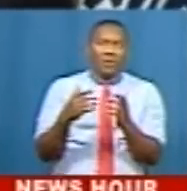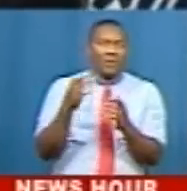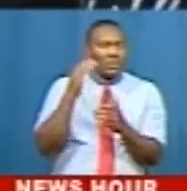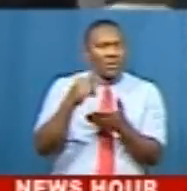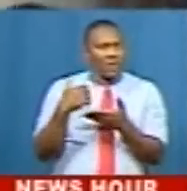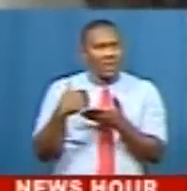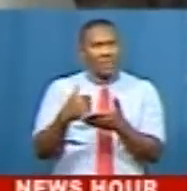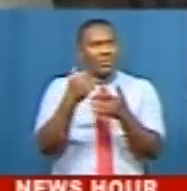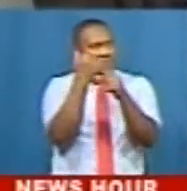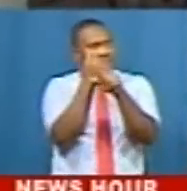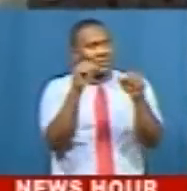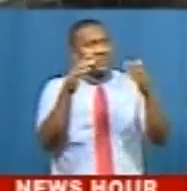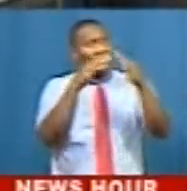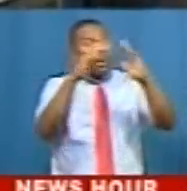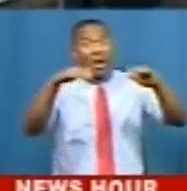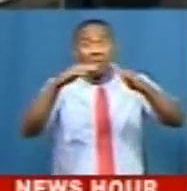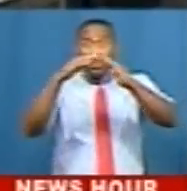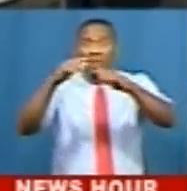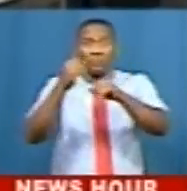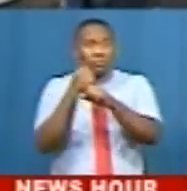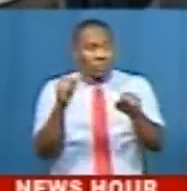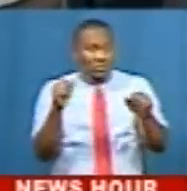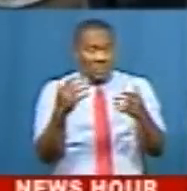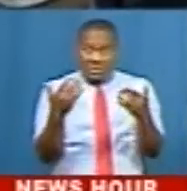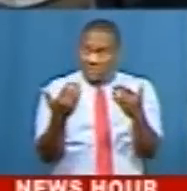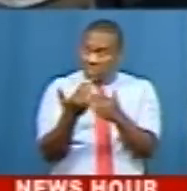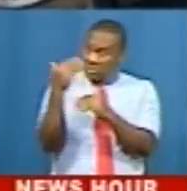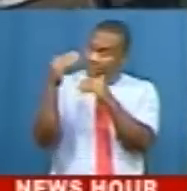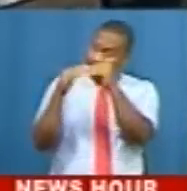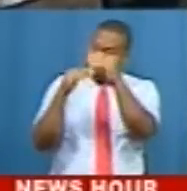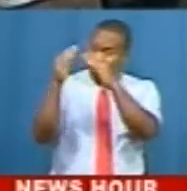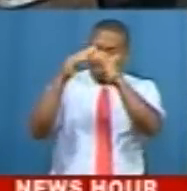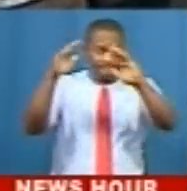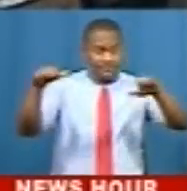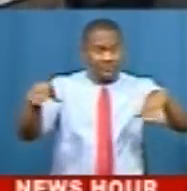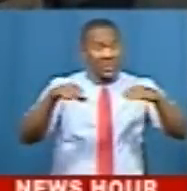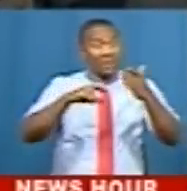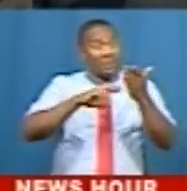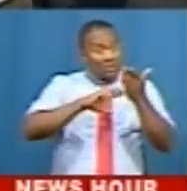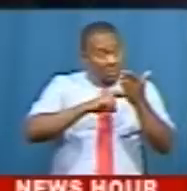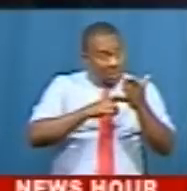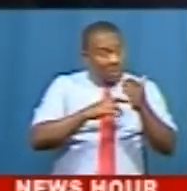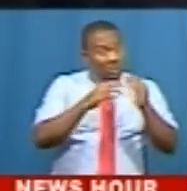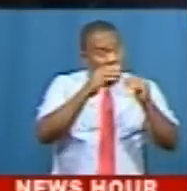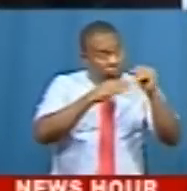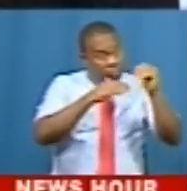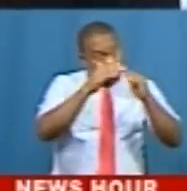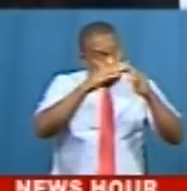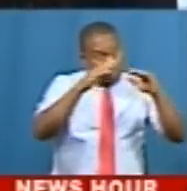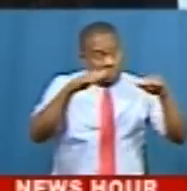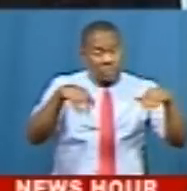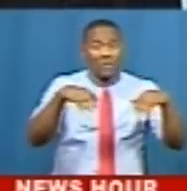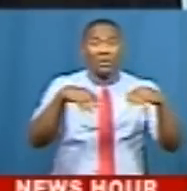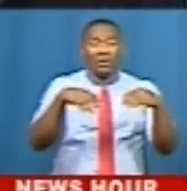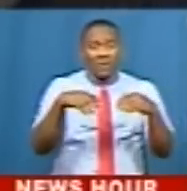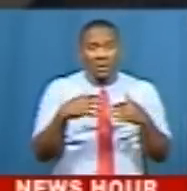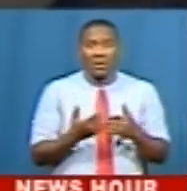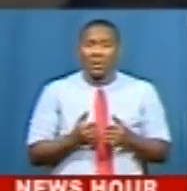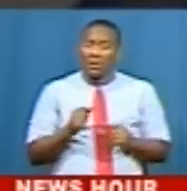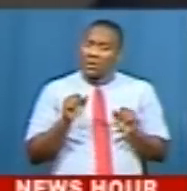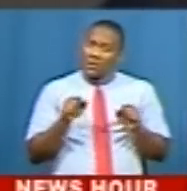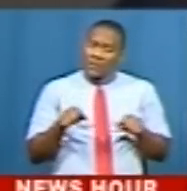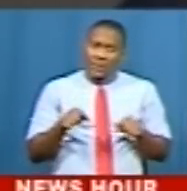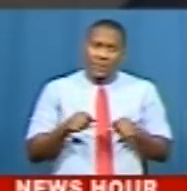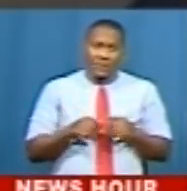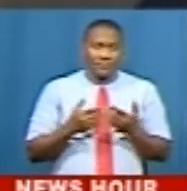industry. The code covers new buildings or those undergoing renovations. It sets standards on the quality and durability of